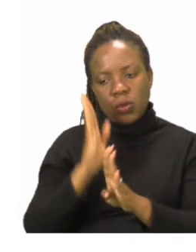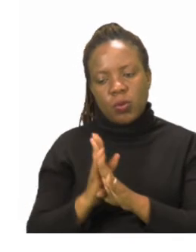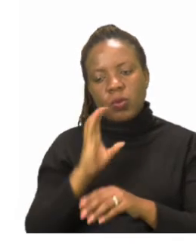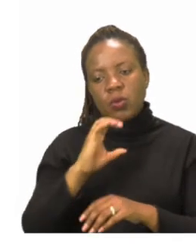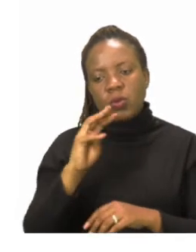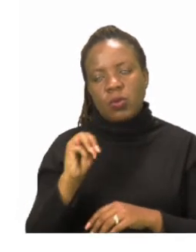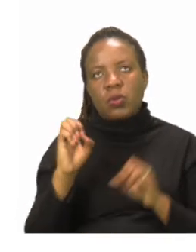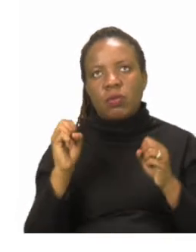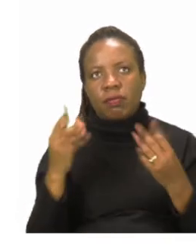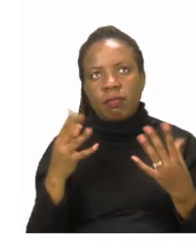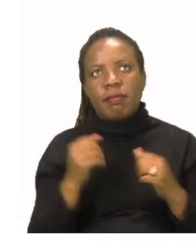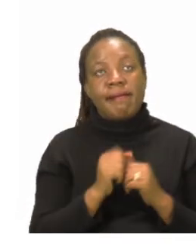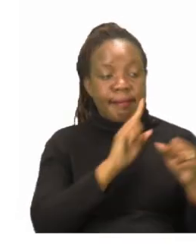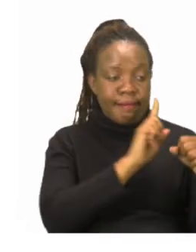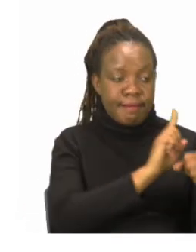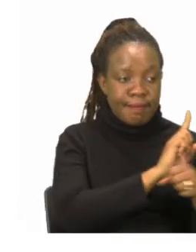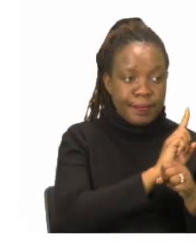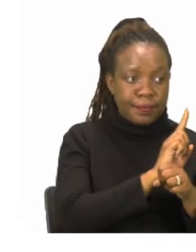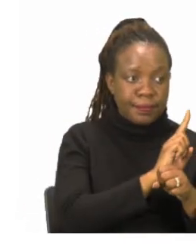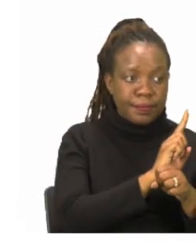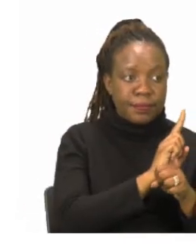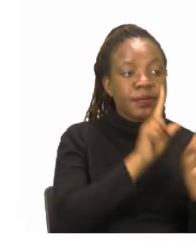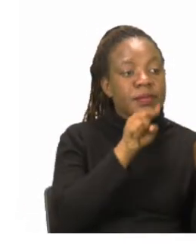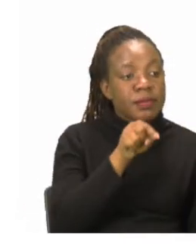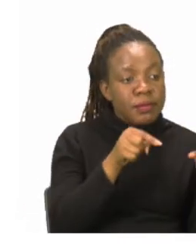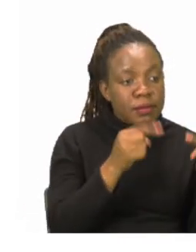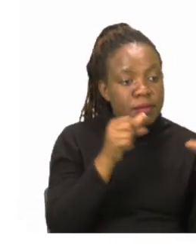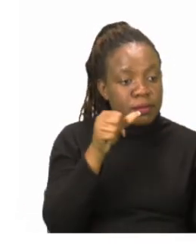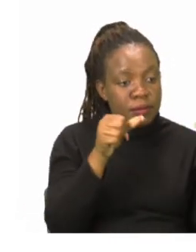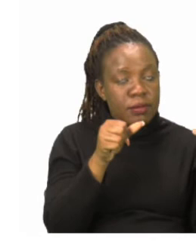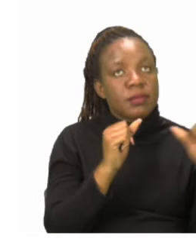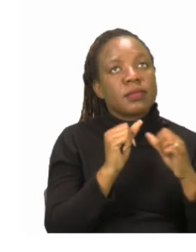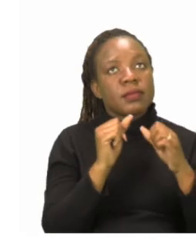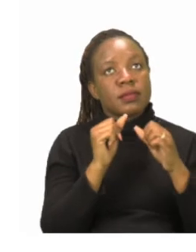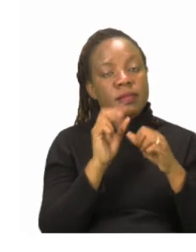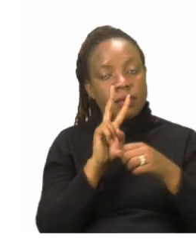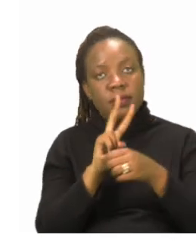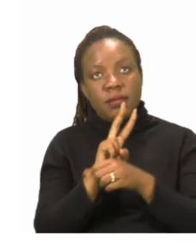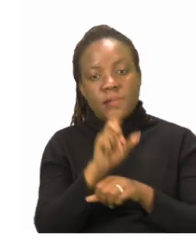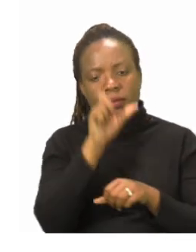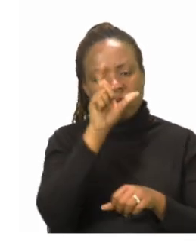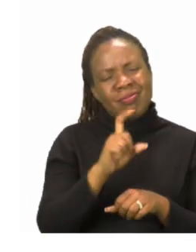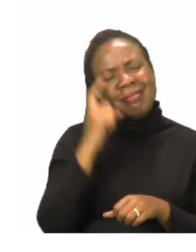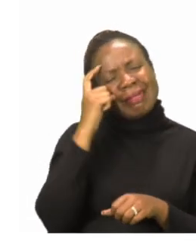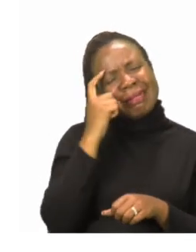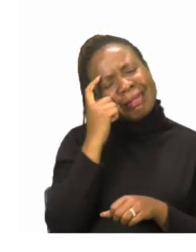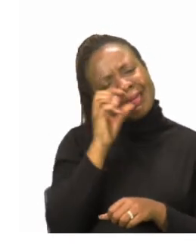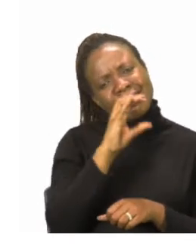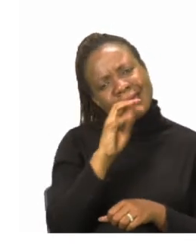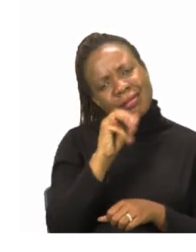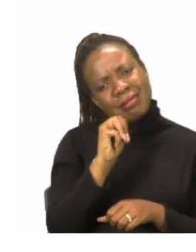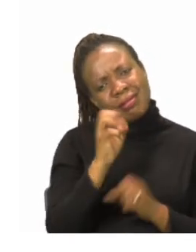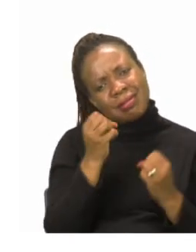have your objects. Then in the second column, you have your estimated length. So that